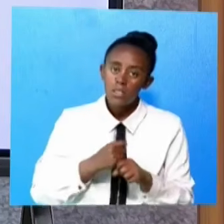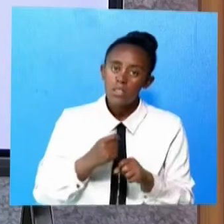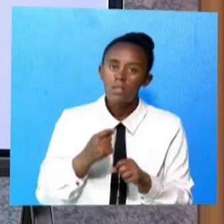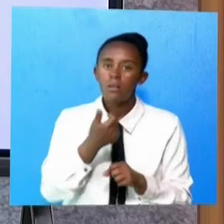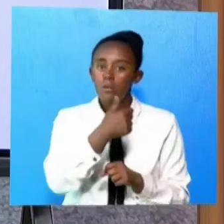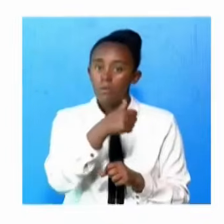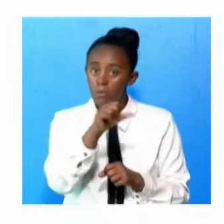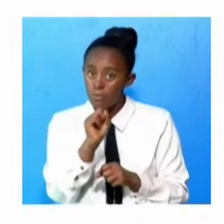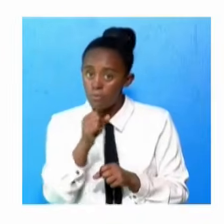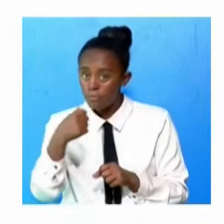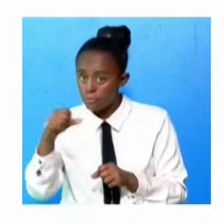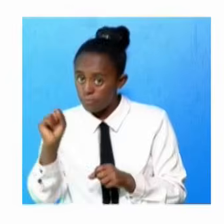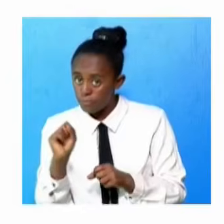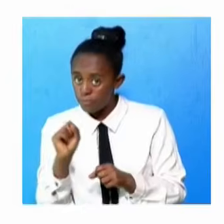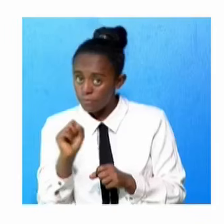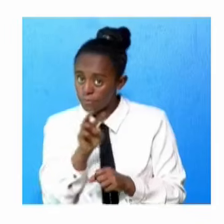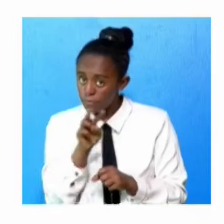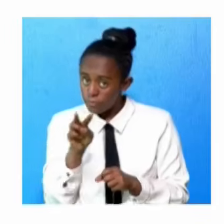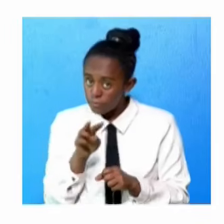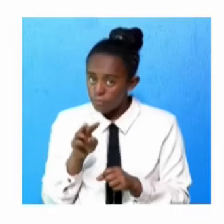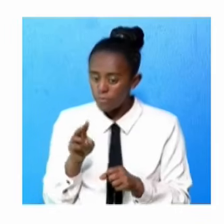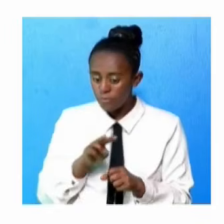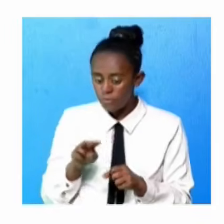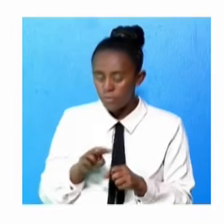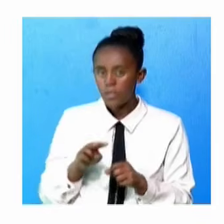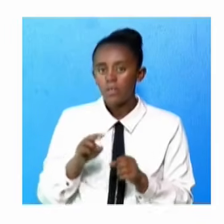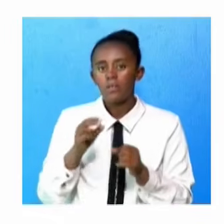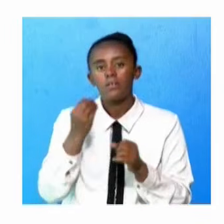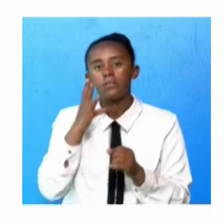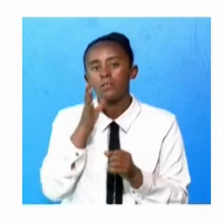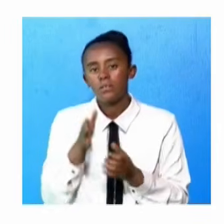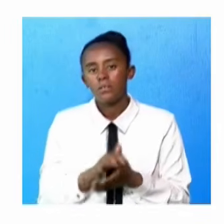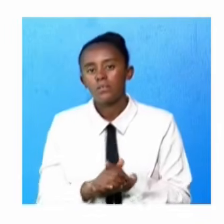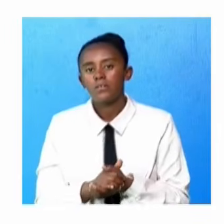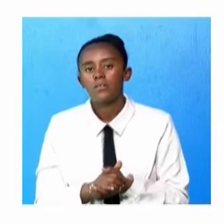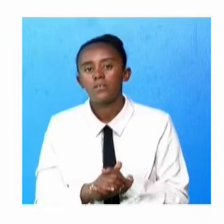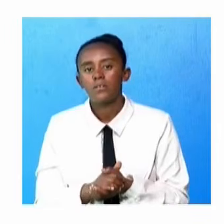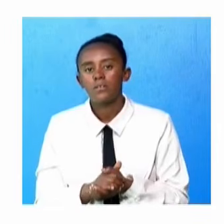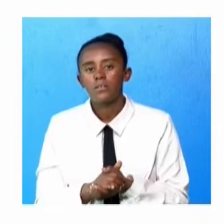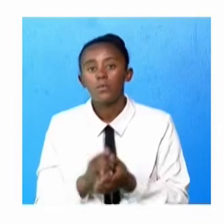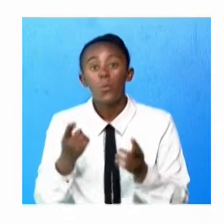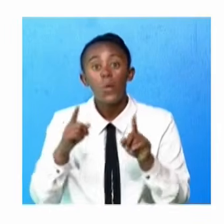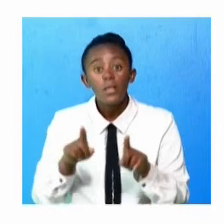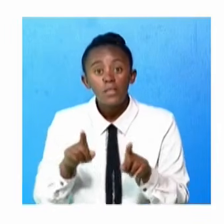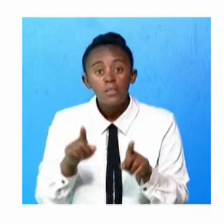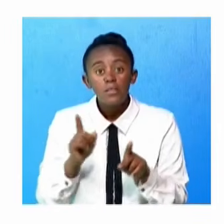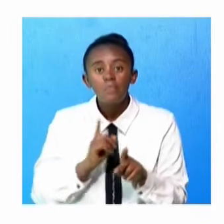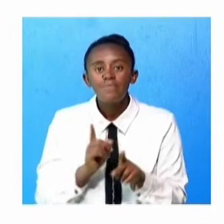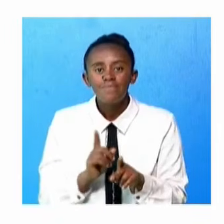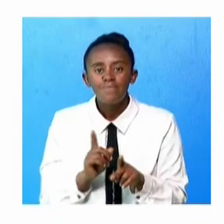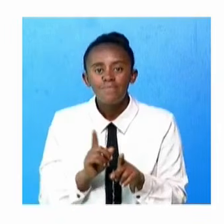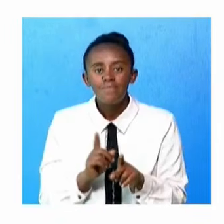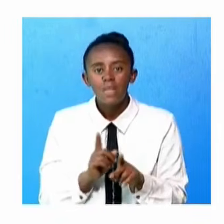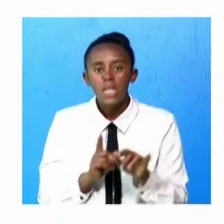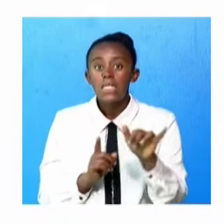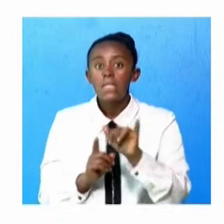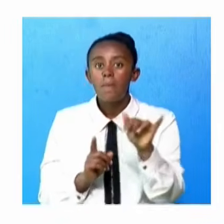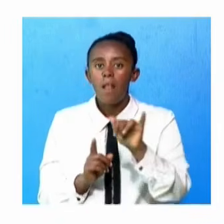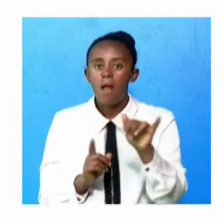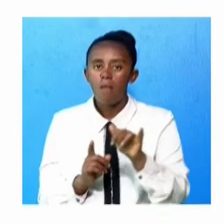that using these two structures. When things or peoples are similar in